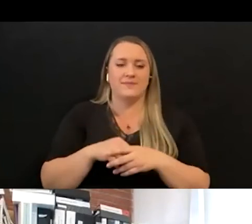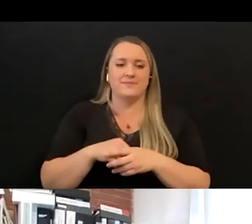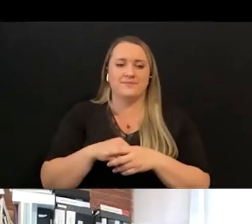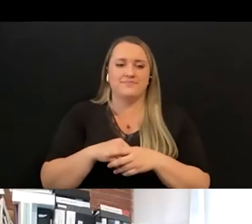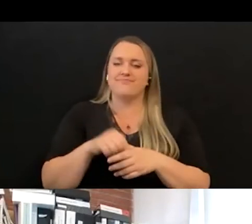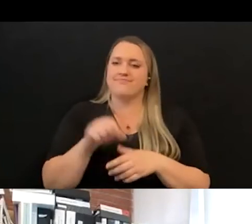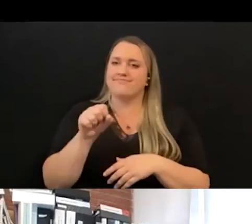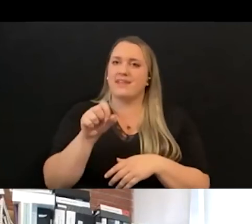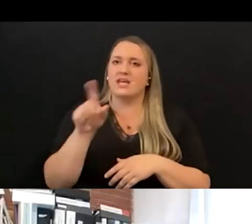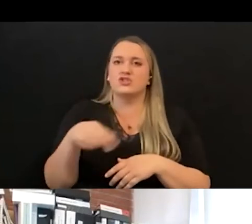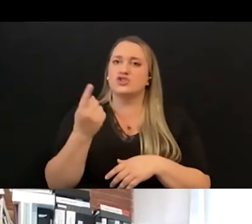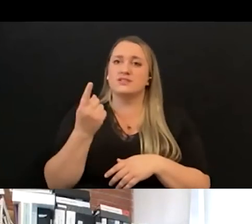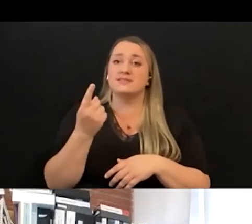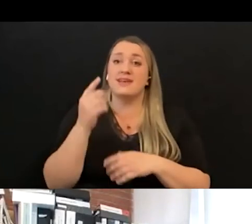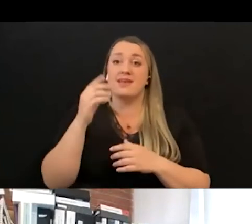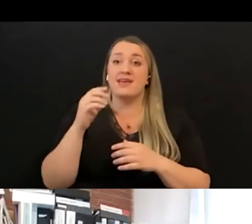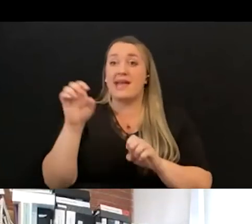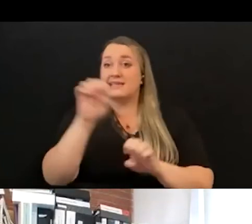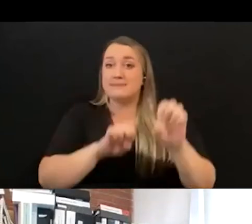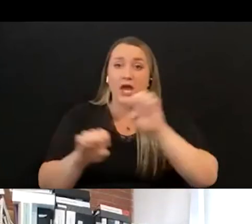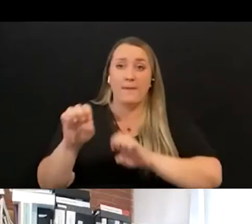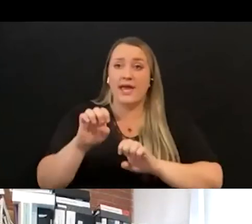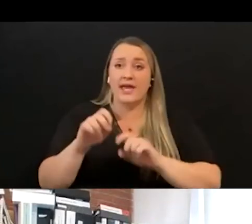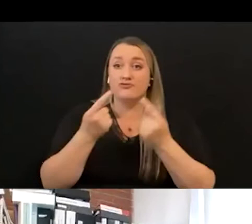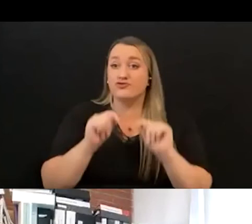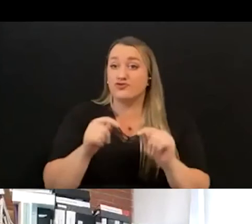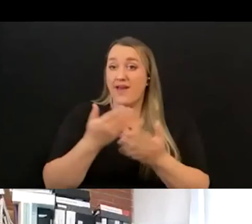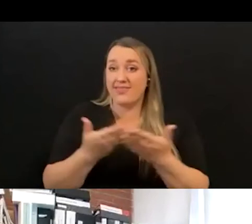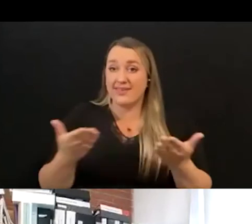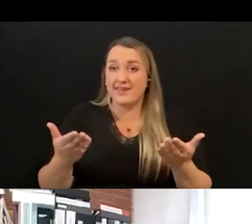And just like experiment, try things. We also